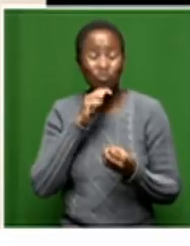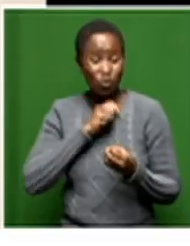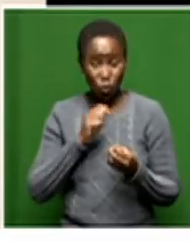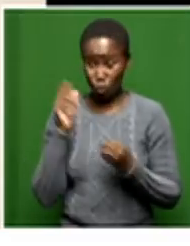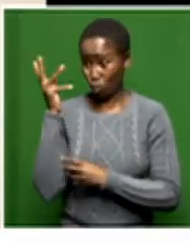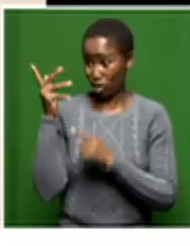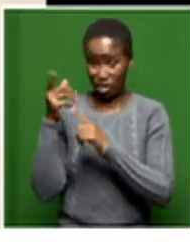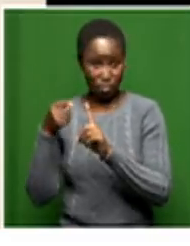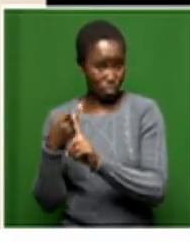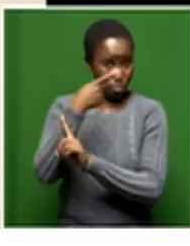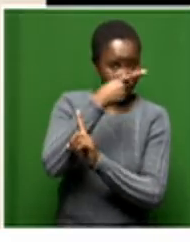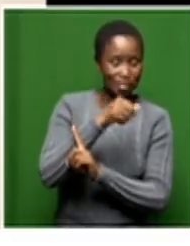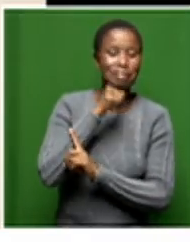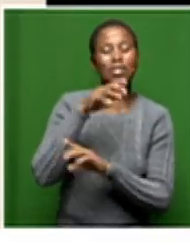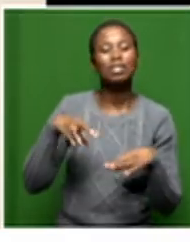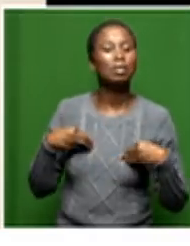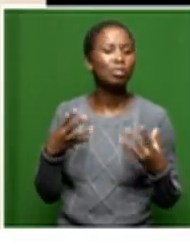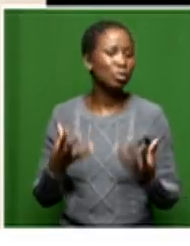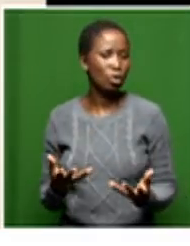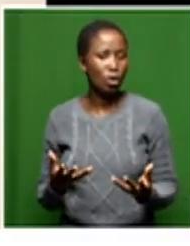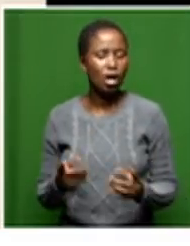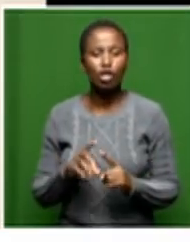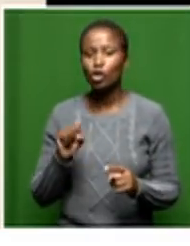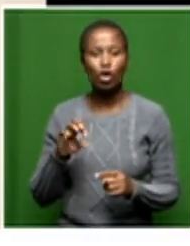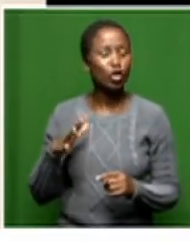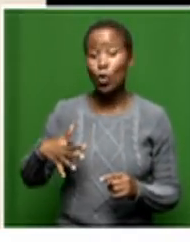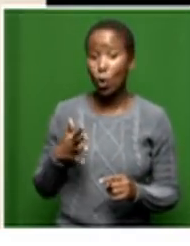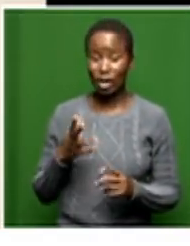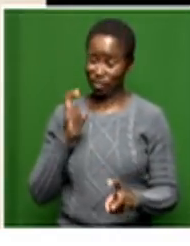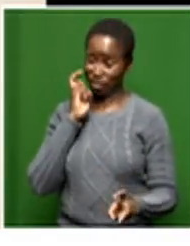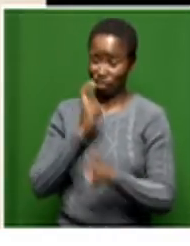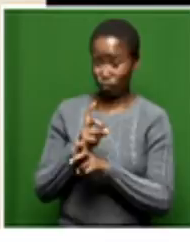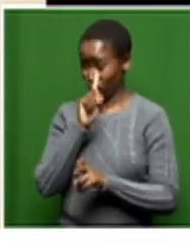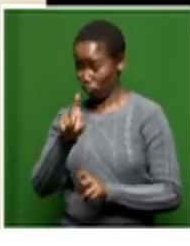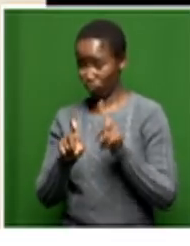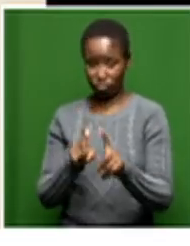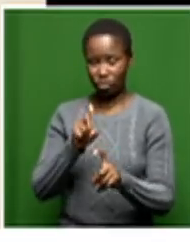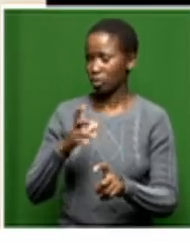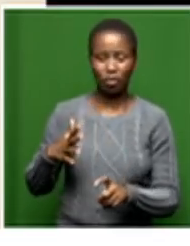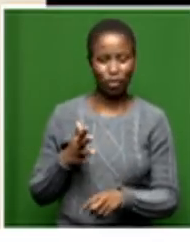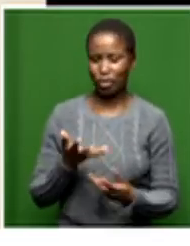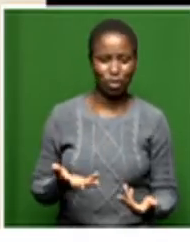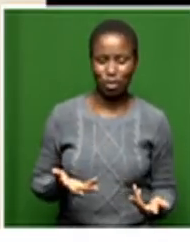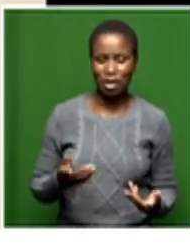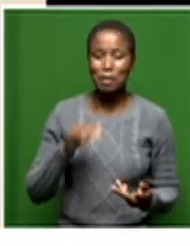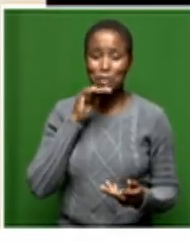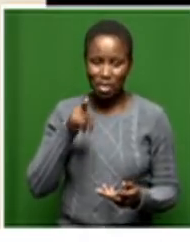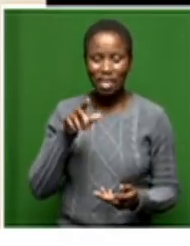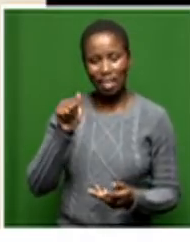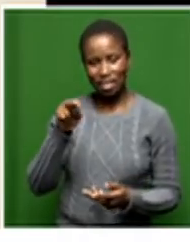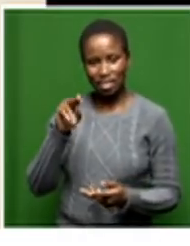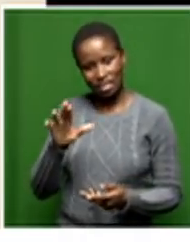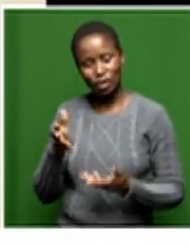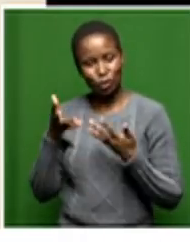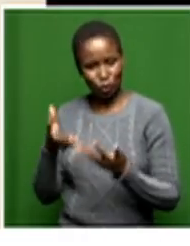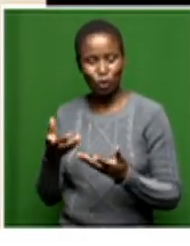the main issue. So they are able to avoid difficult and critical questions on issues. That's the ANC again subverting checks